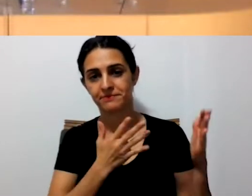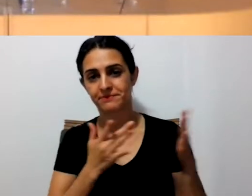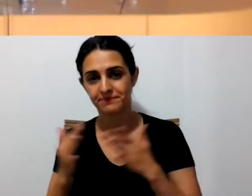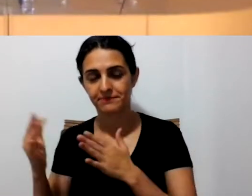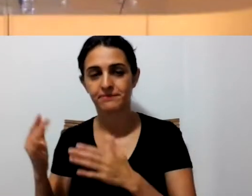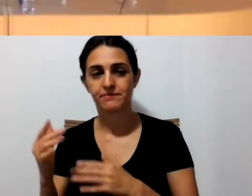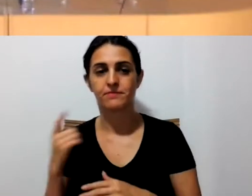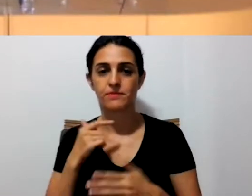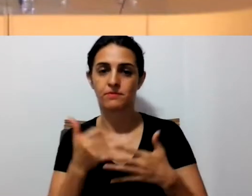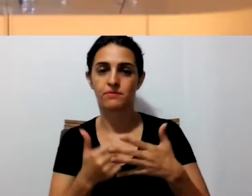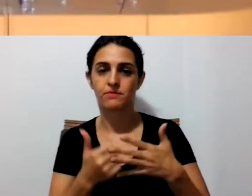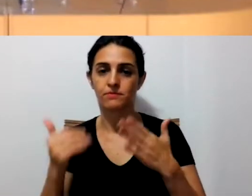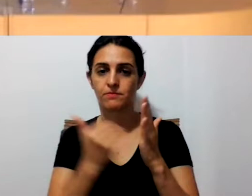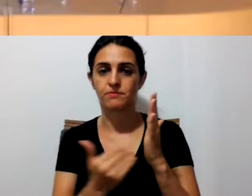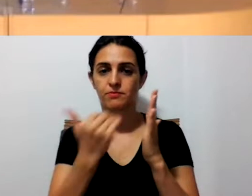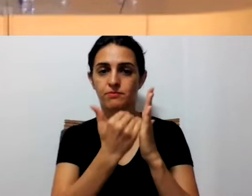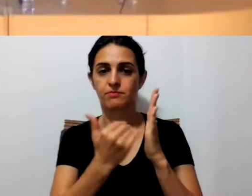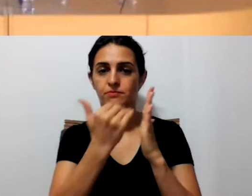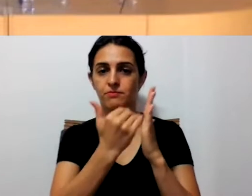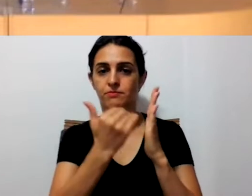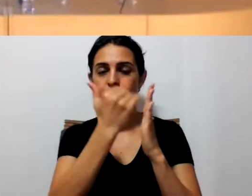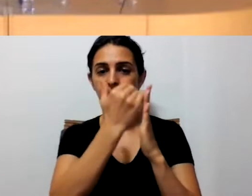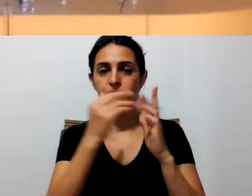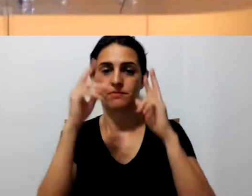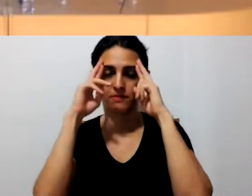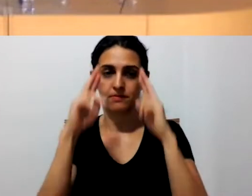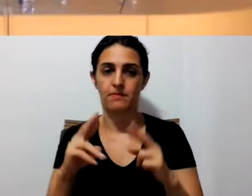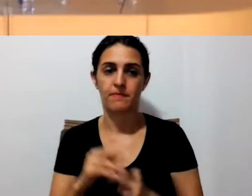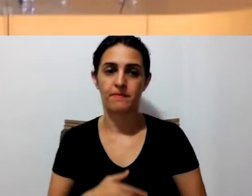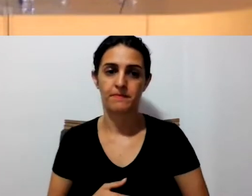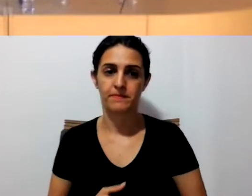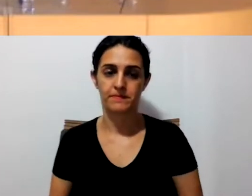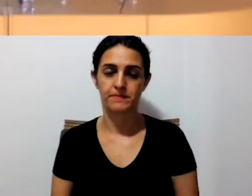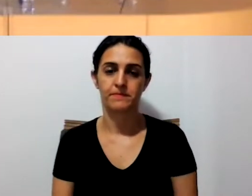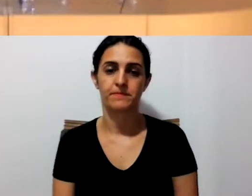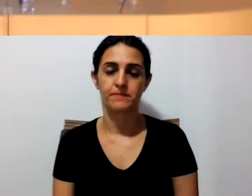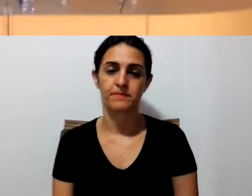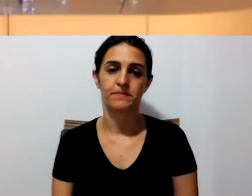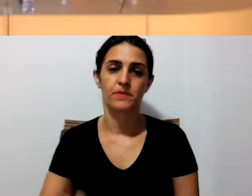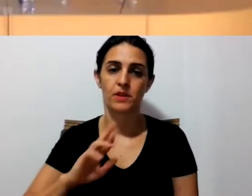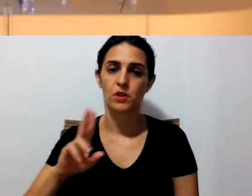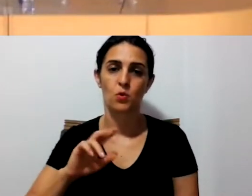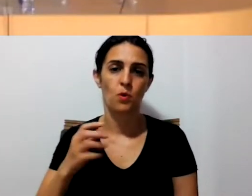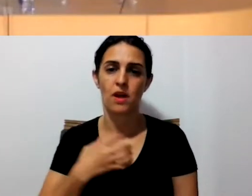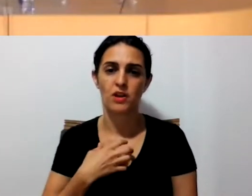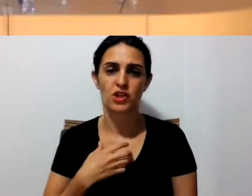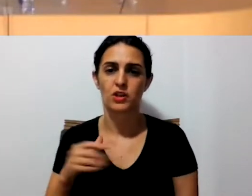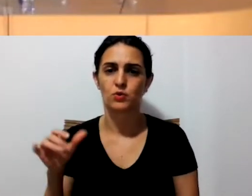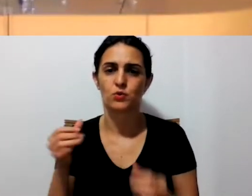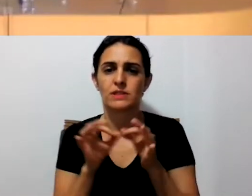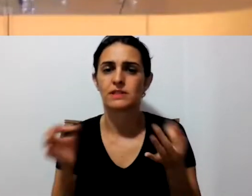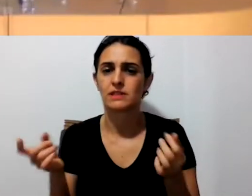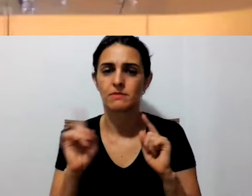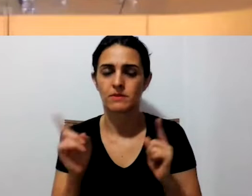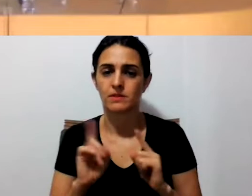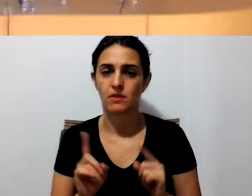is discussing its policies to see whether they are aligned with OECD best practices. And there is no deadline